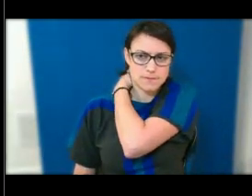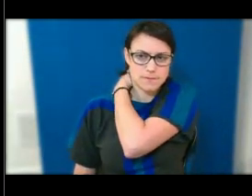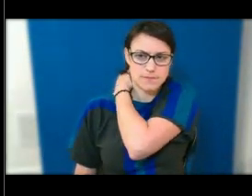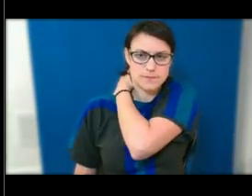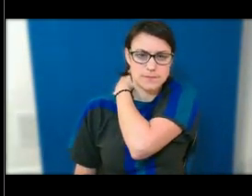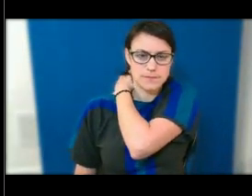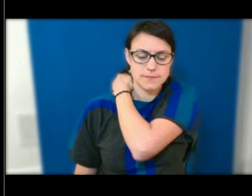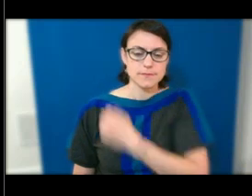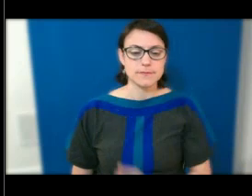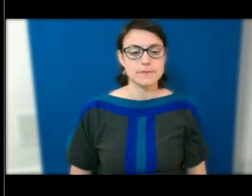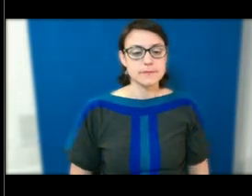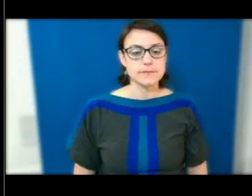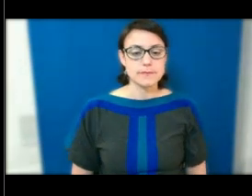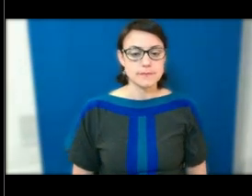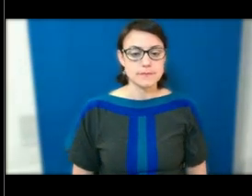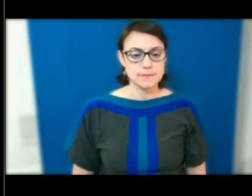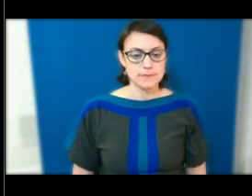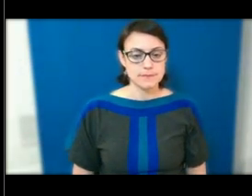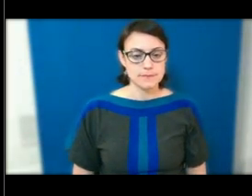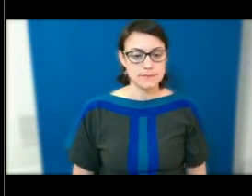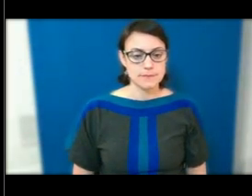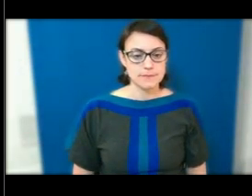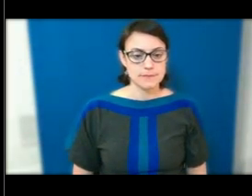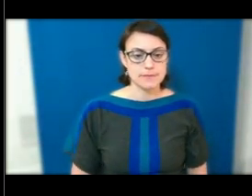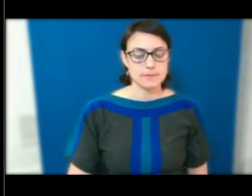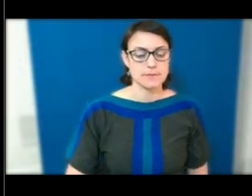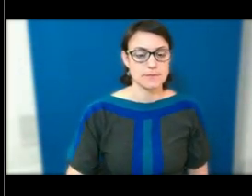doing. No, and then I have.